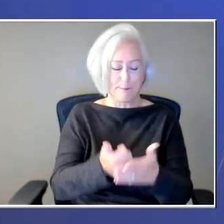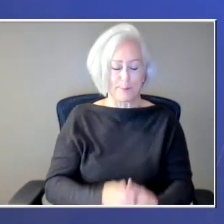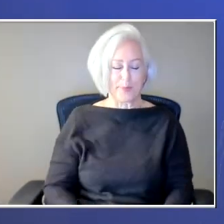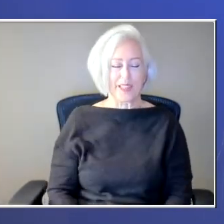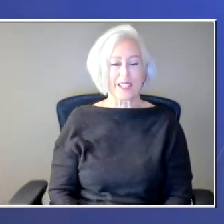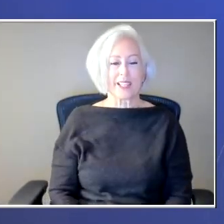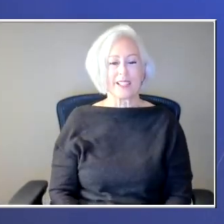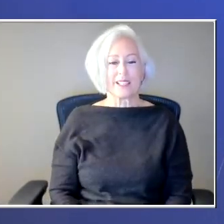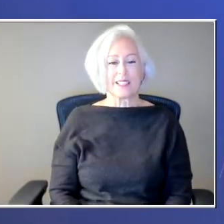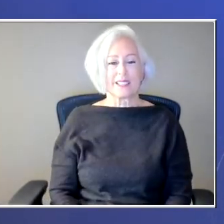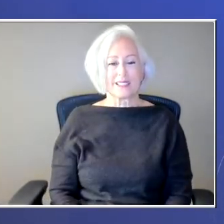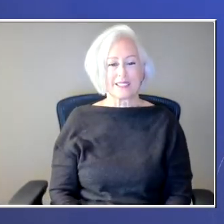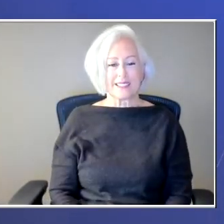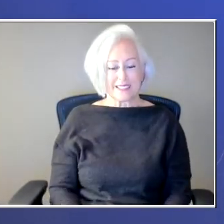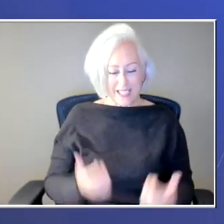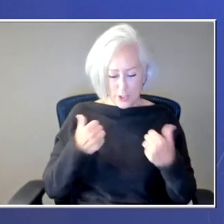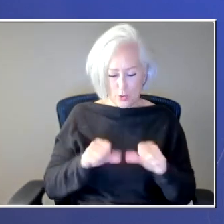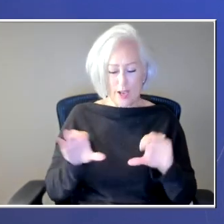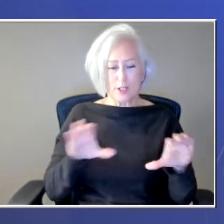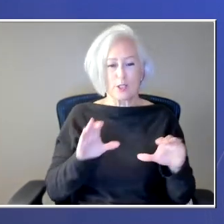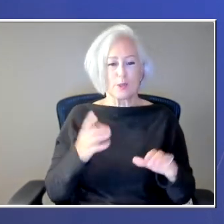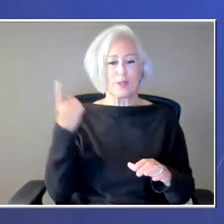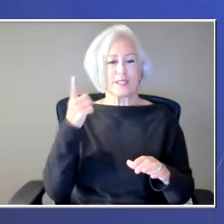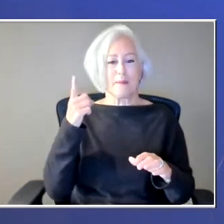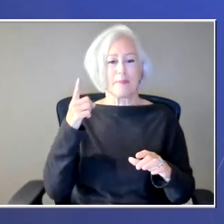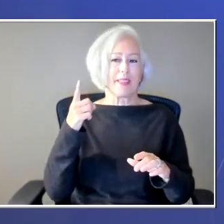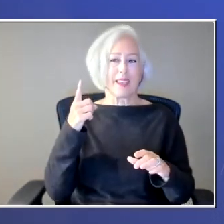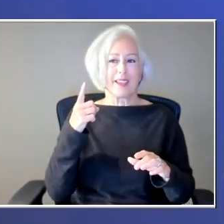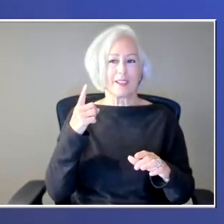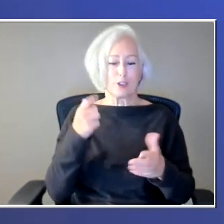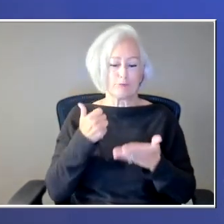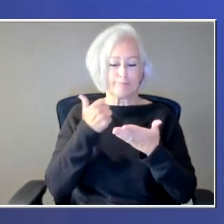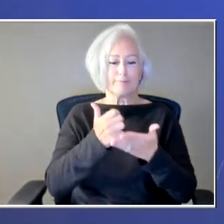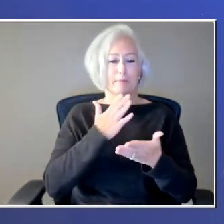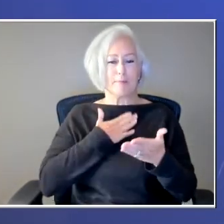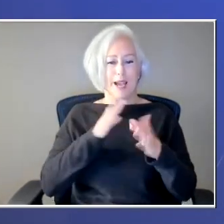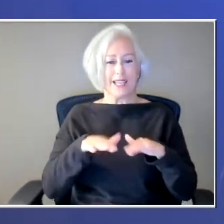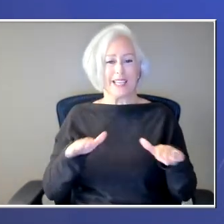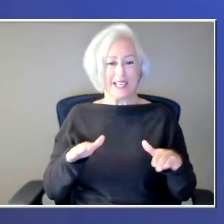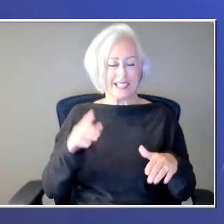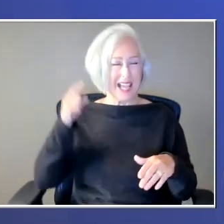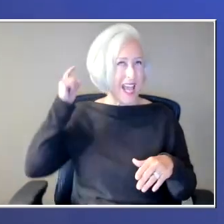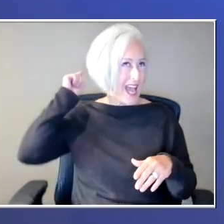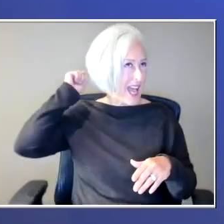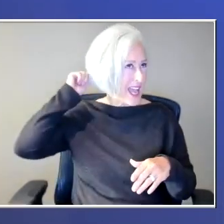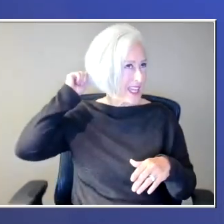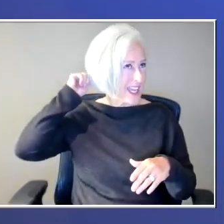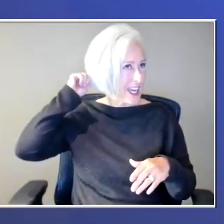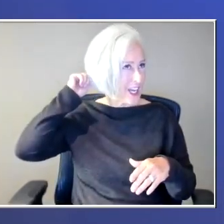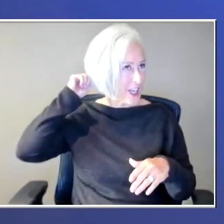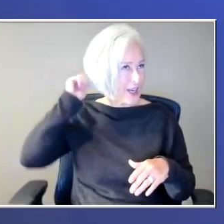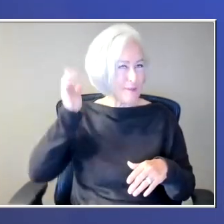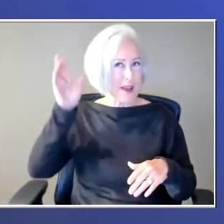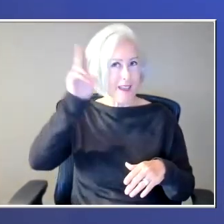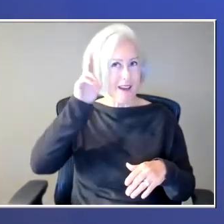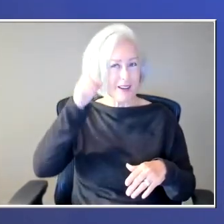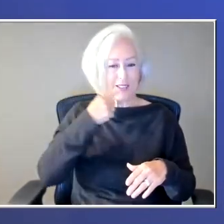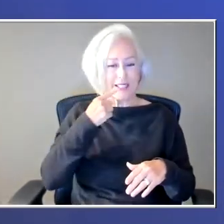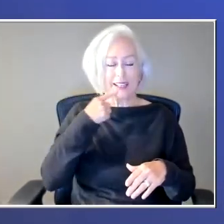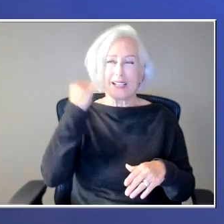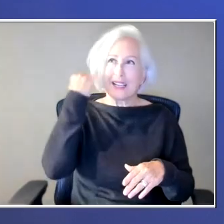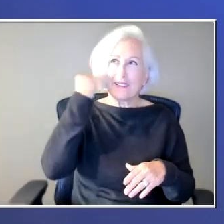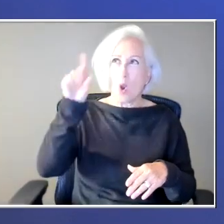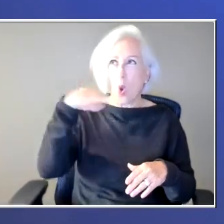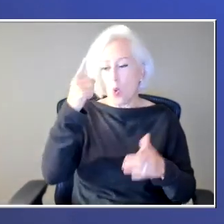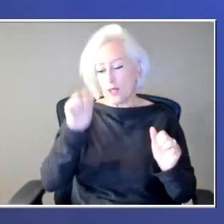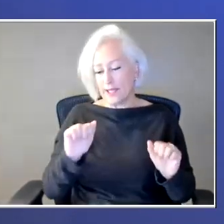and like try to do something for my kids. And like, I just hear it in my head, my uncle saying, if only he could, you know, live long enough. And like, this